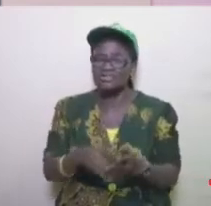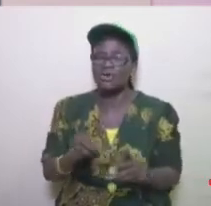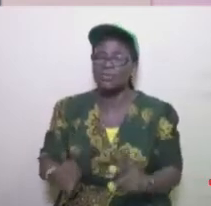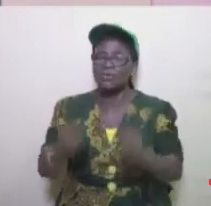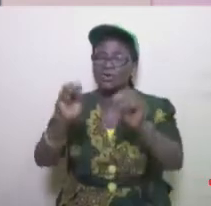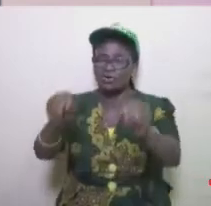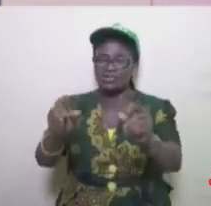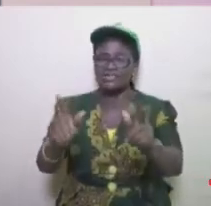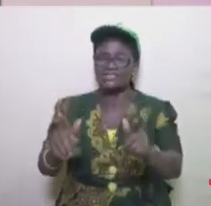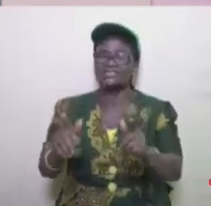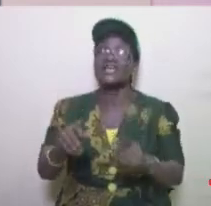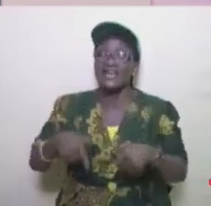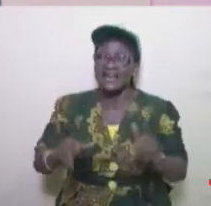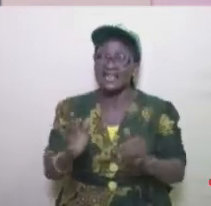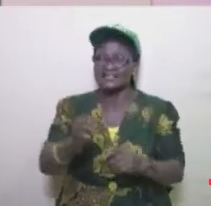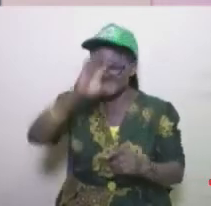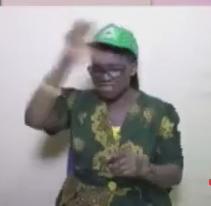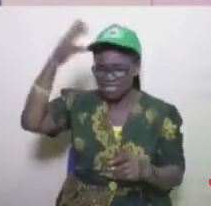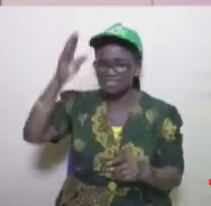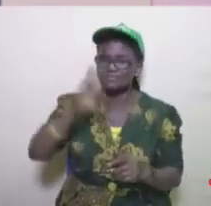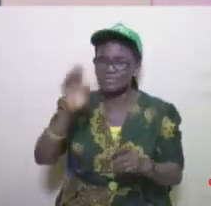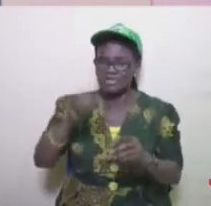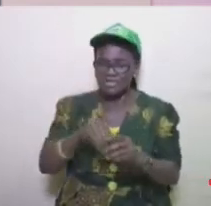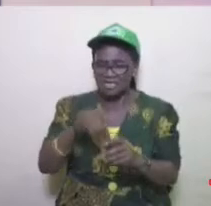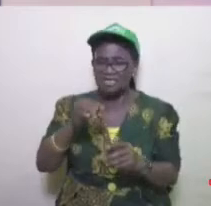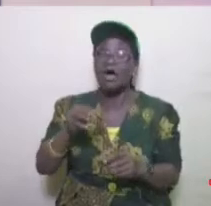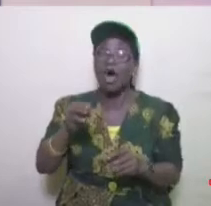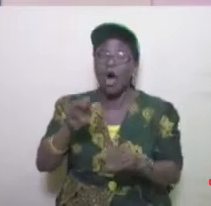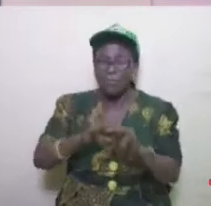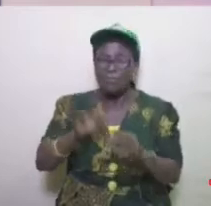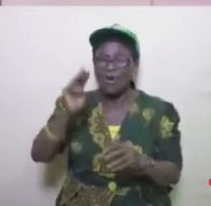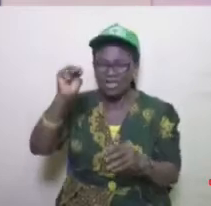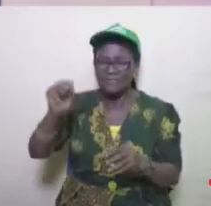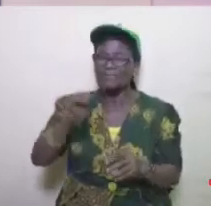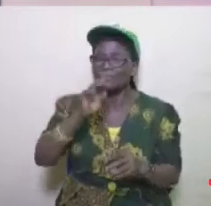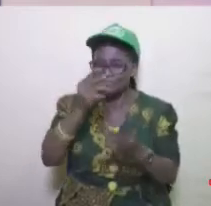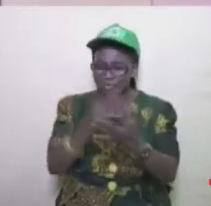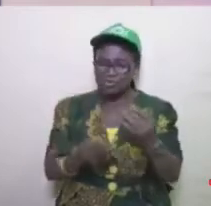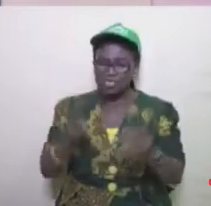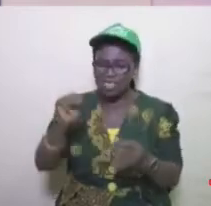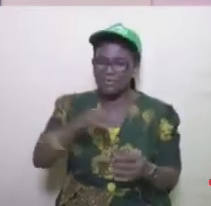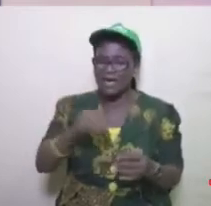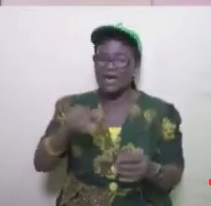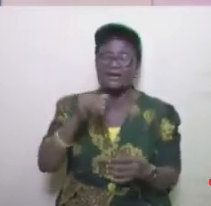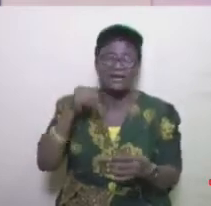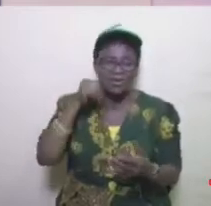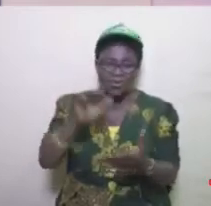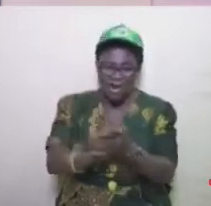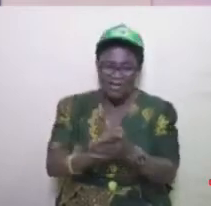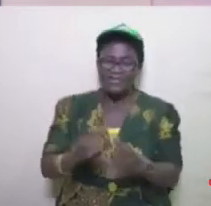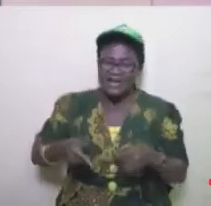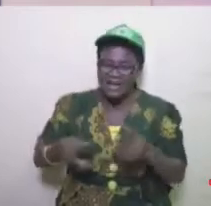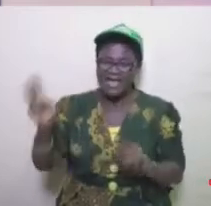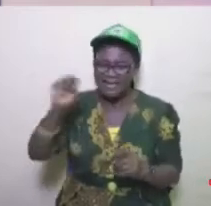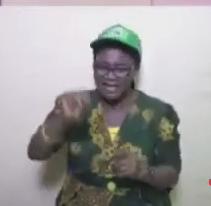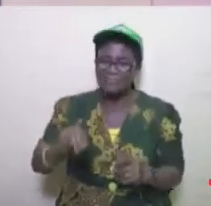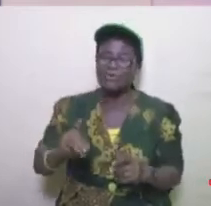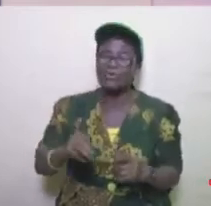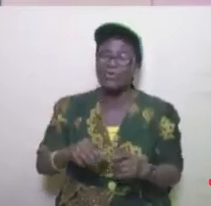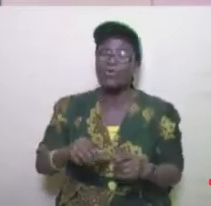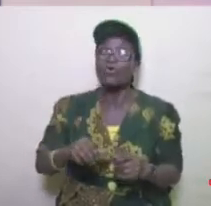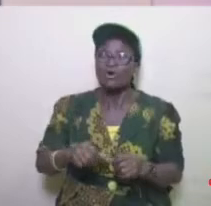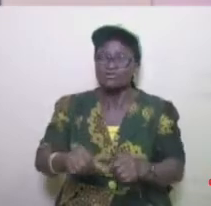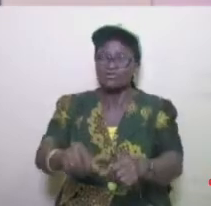the increase in his life. Amen. Both him and his wife, let them continue to wallow in good